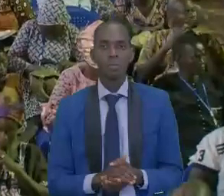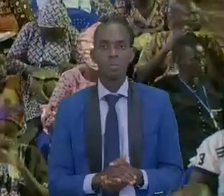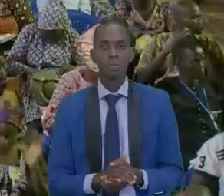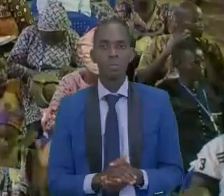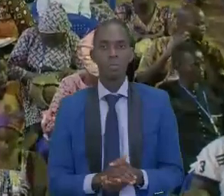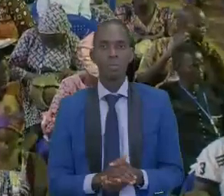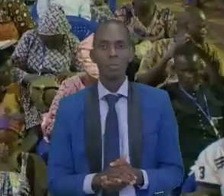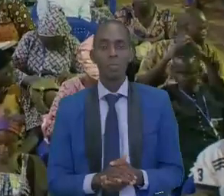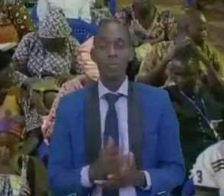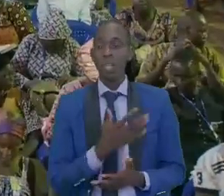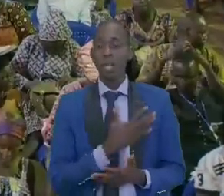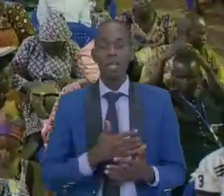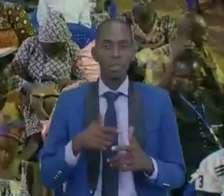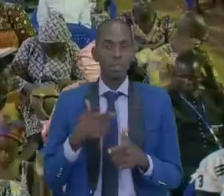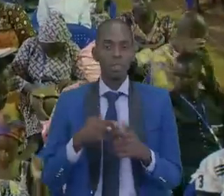And then